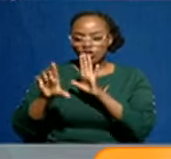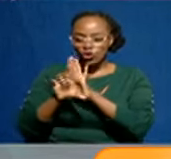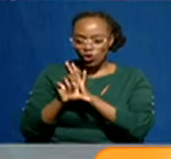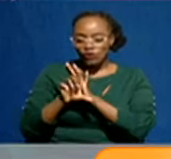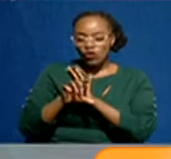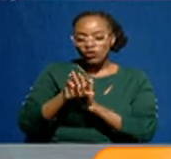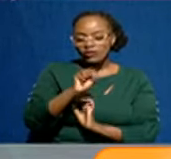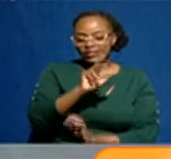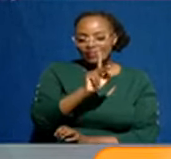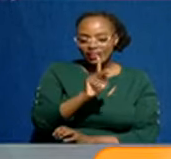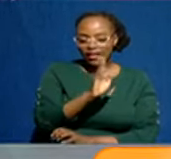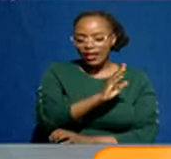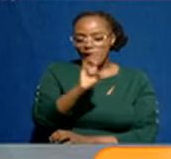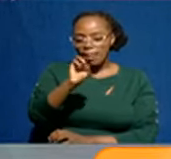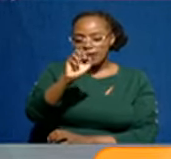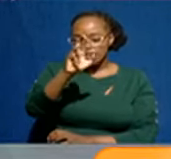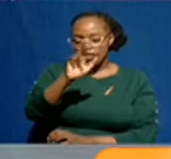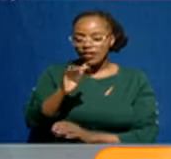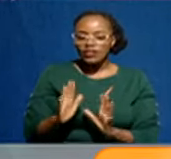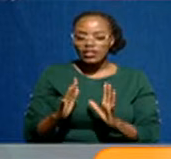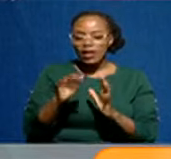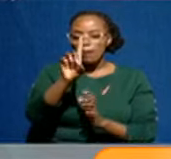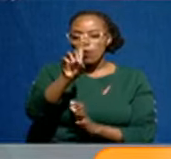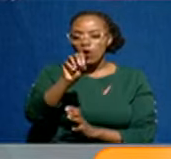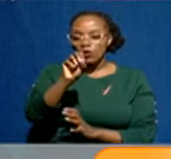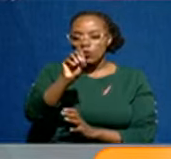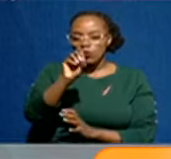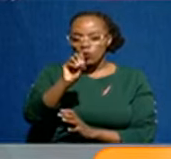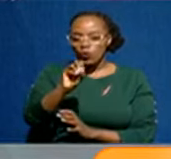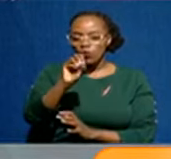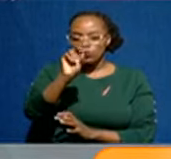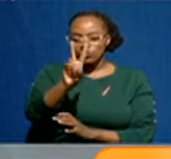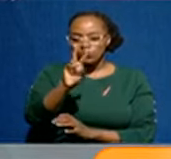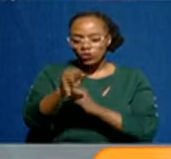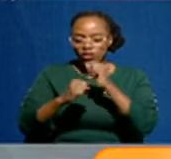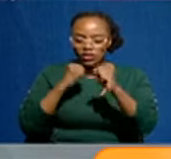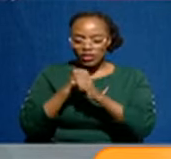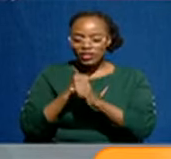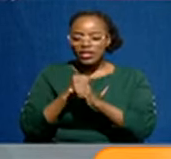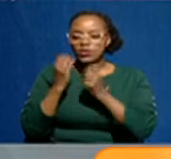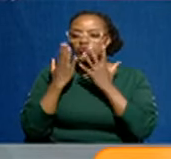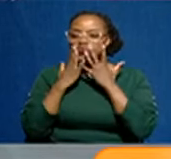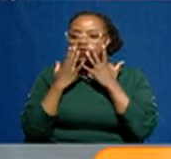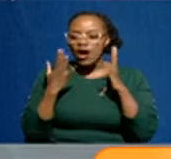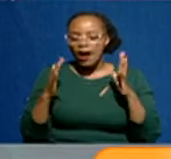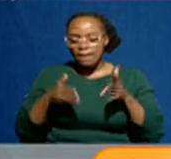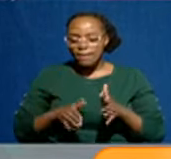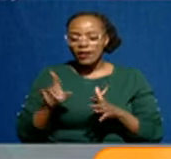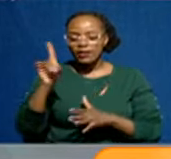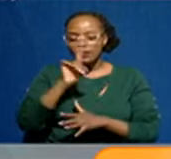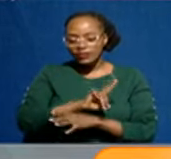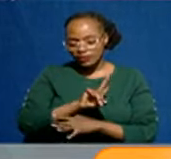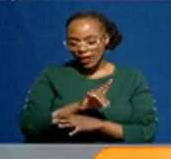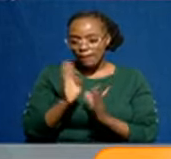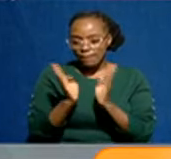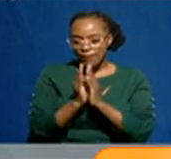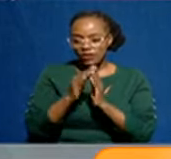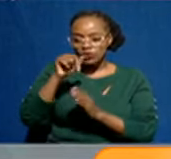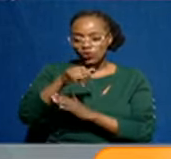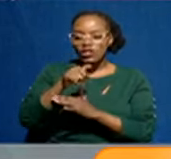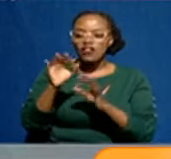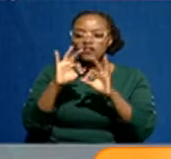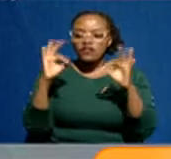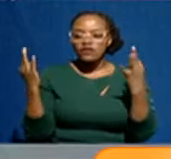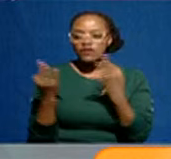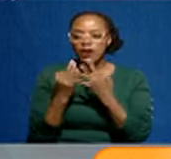Dr. SK Macharia, turned 102 years in a colourful birthday event today. Family and